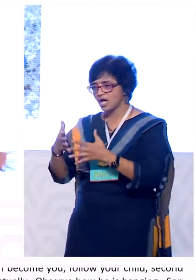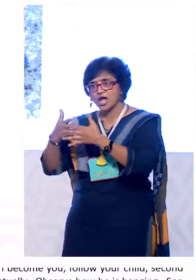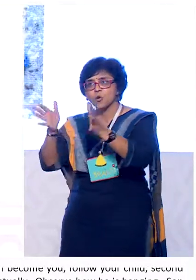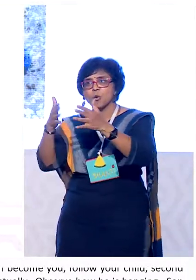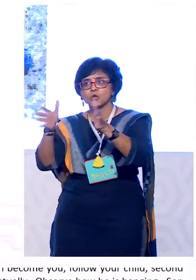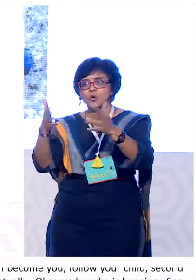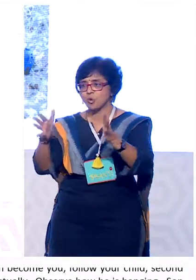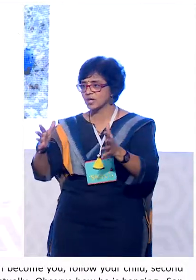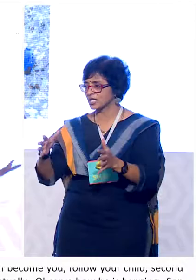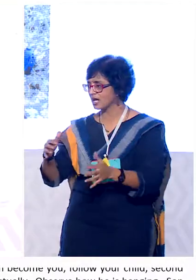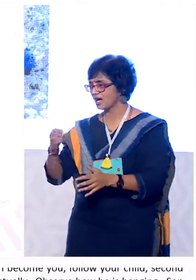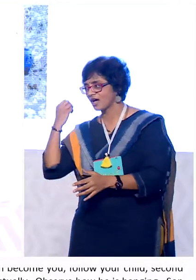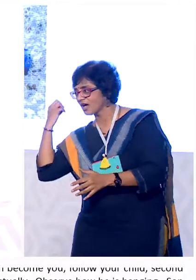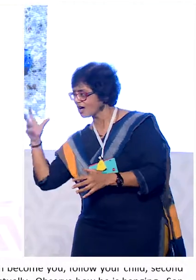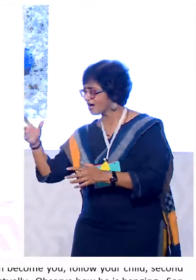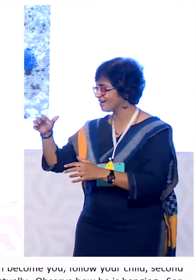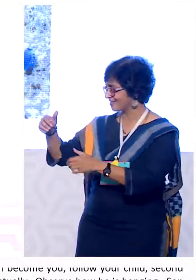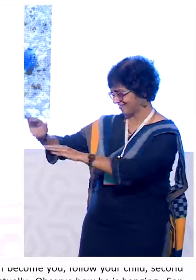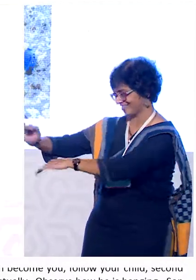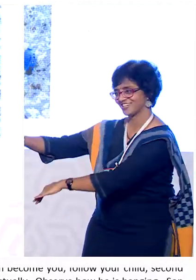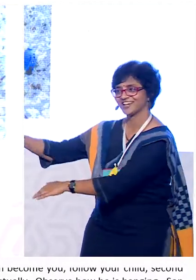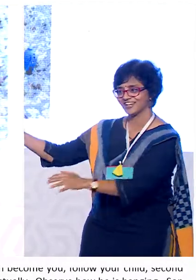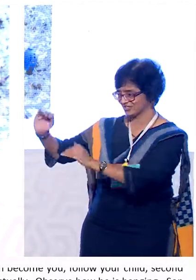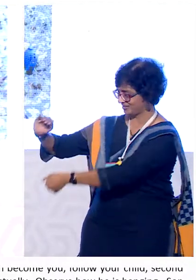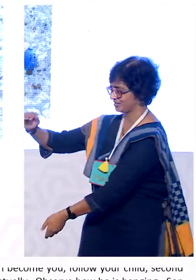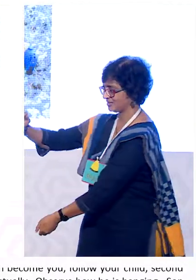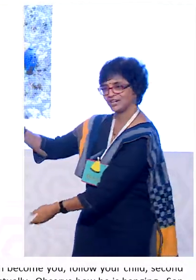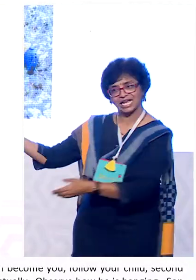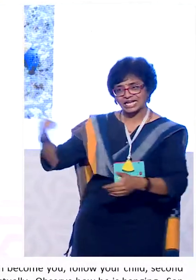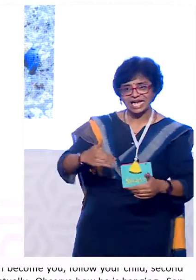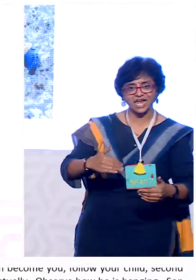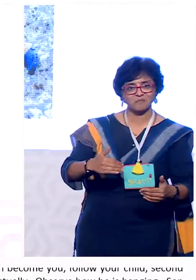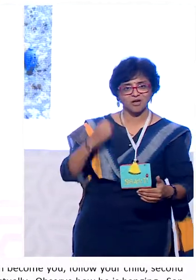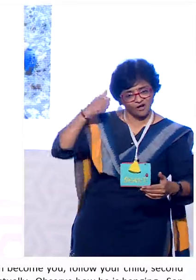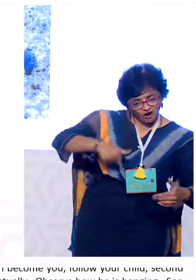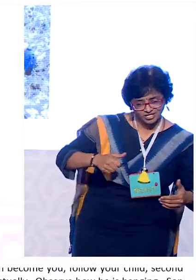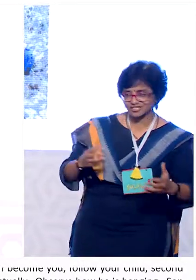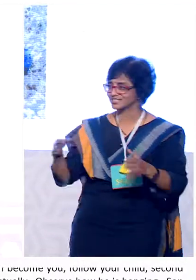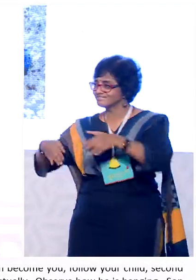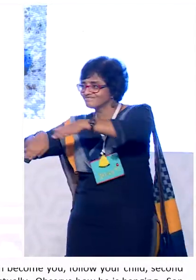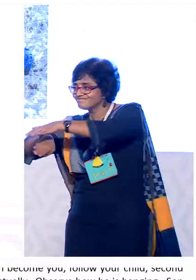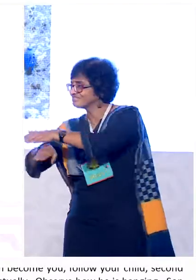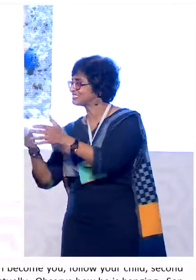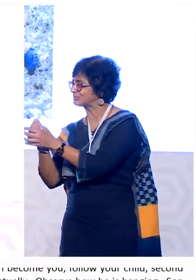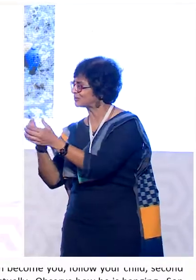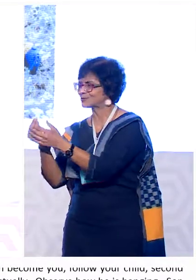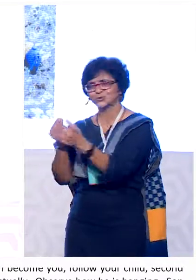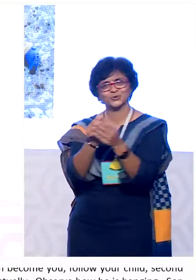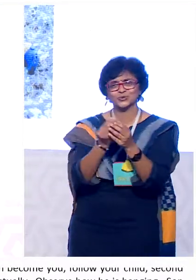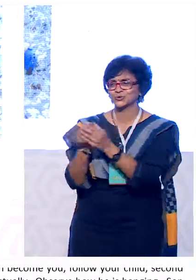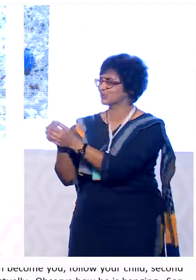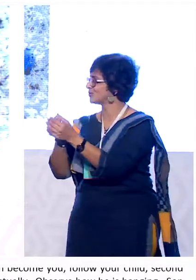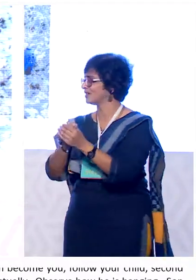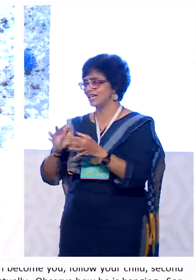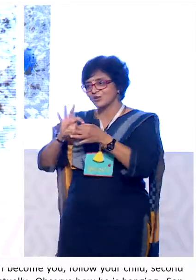kids and other kids started coming and sure enough it worked. But it worked for their neurotypical siblings as well. So now we have two ways